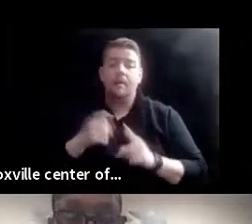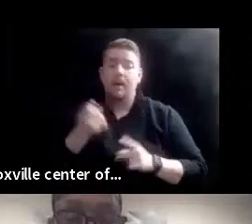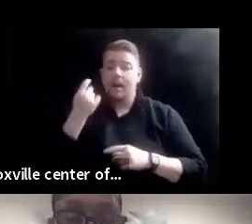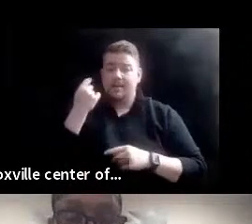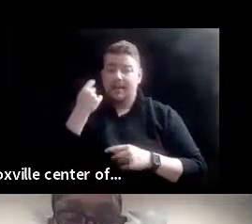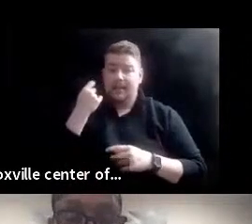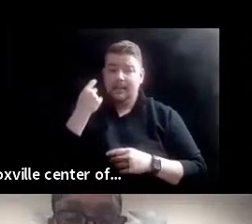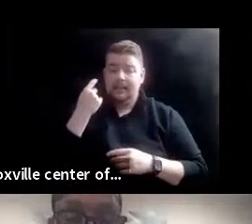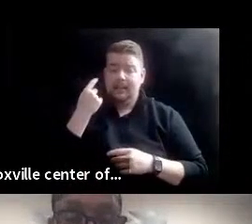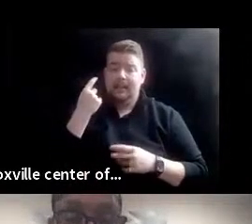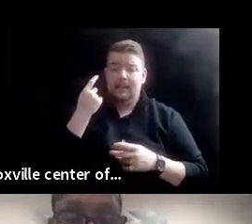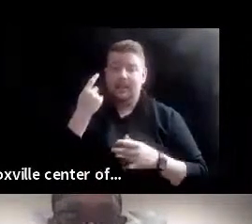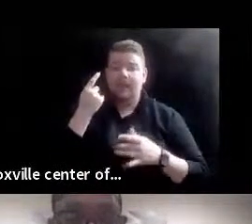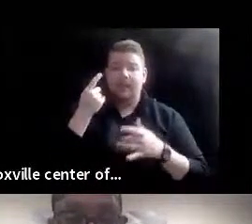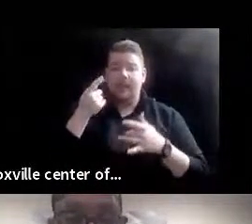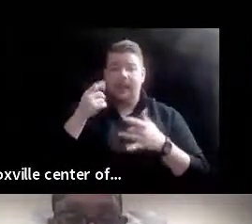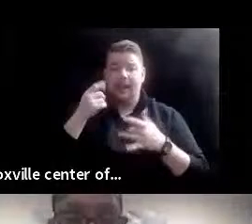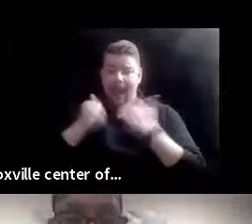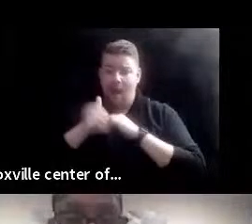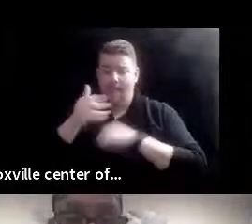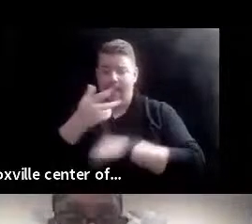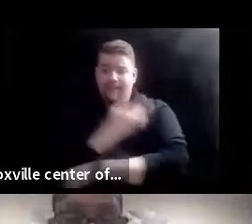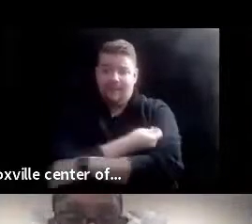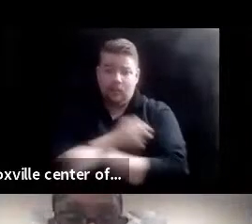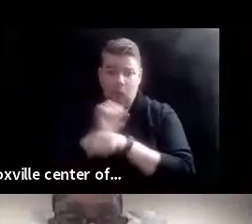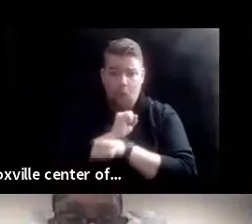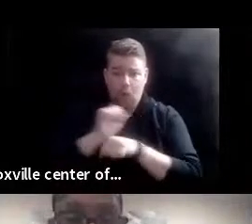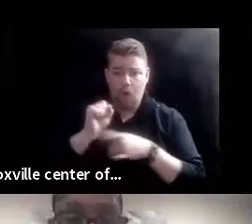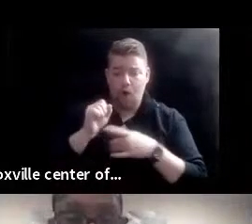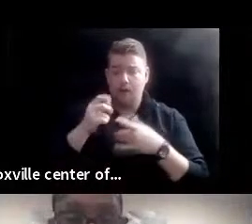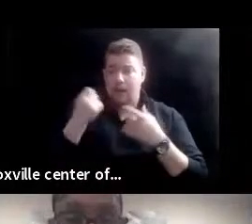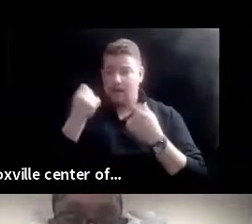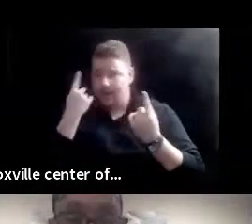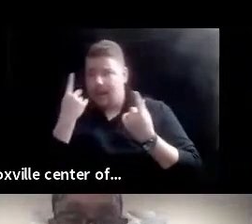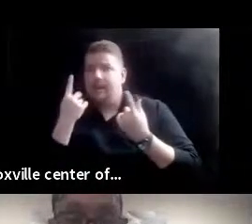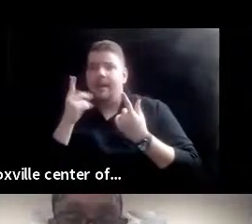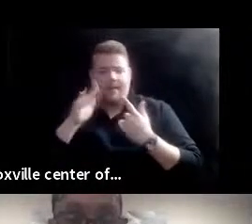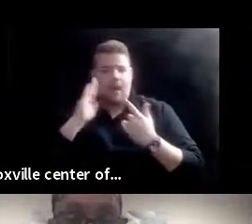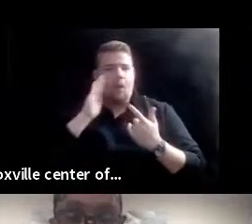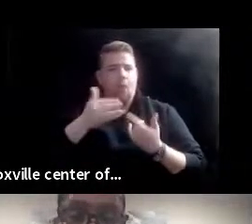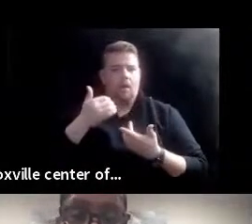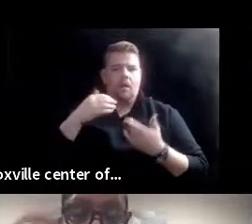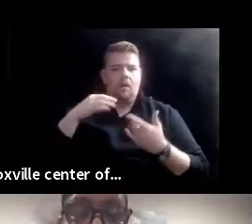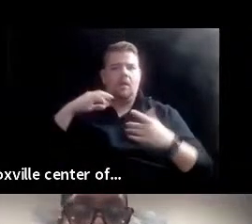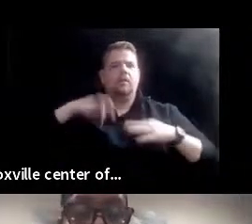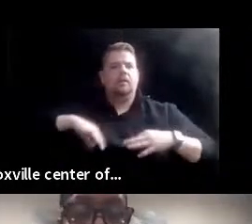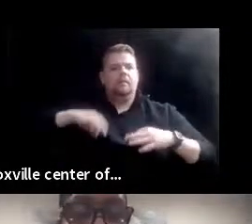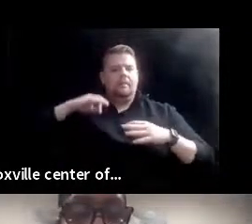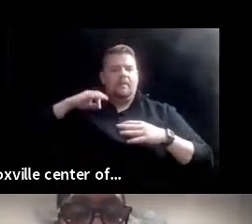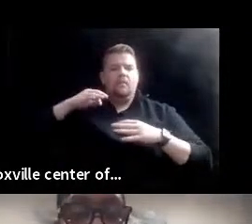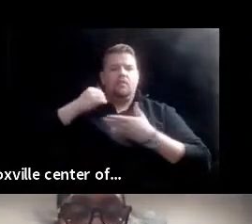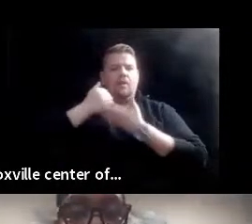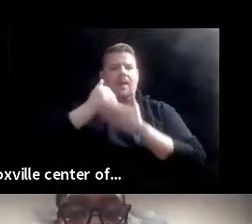understanding how it works and such to some degree is going to be very helpful to the public.